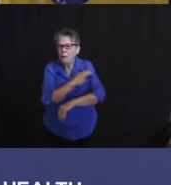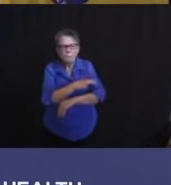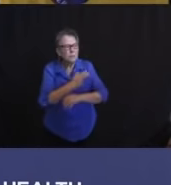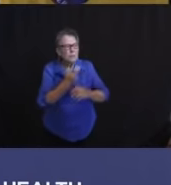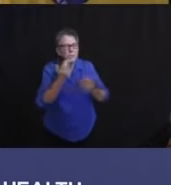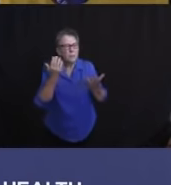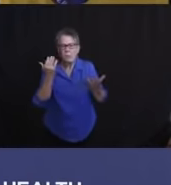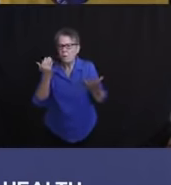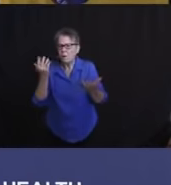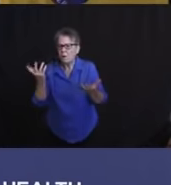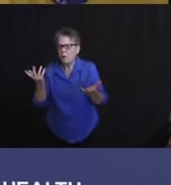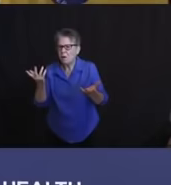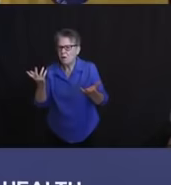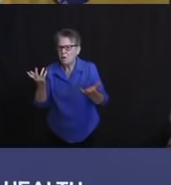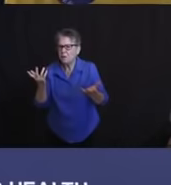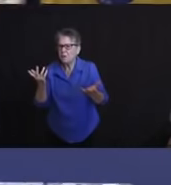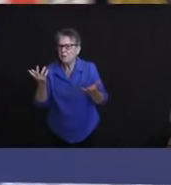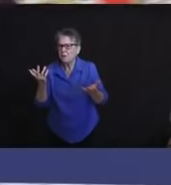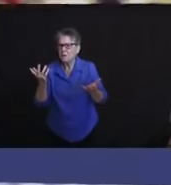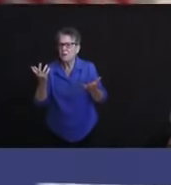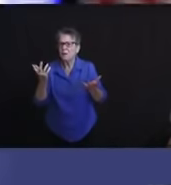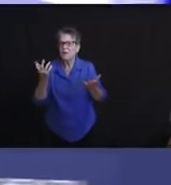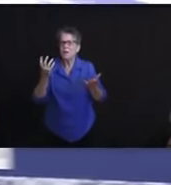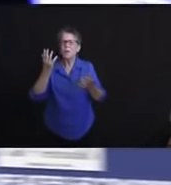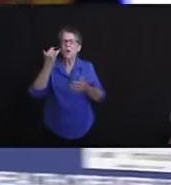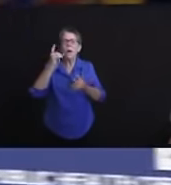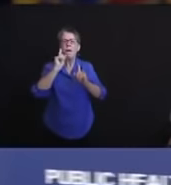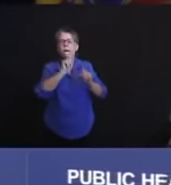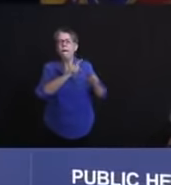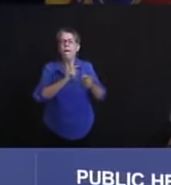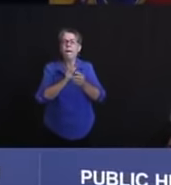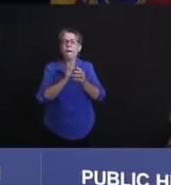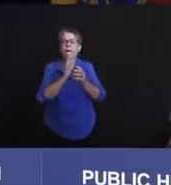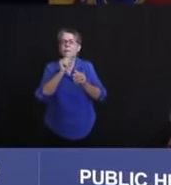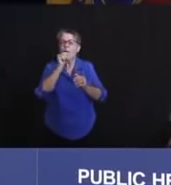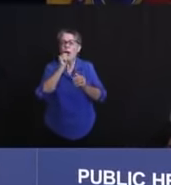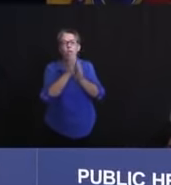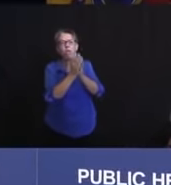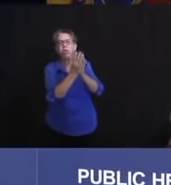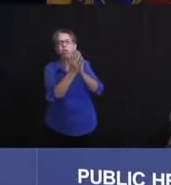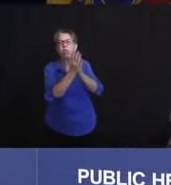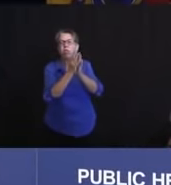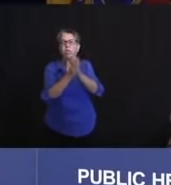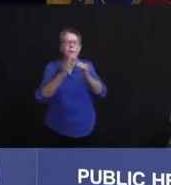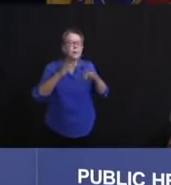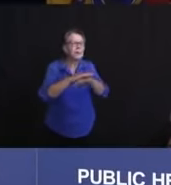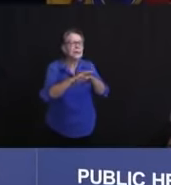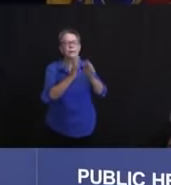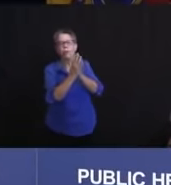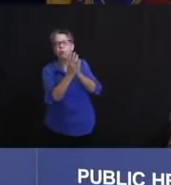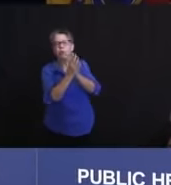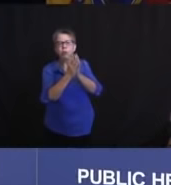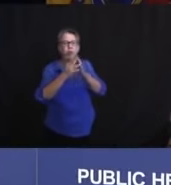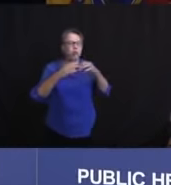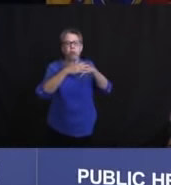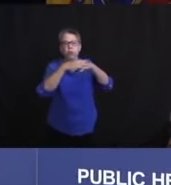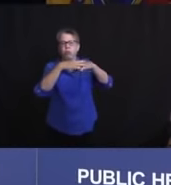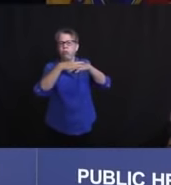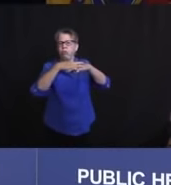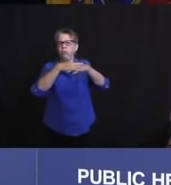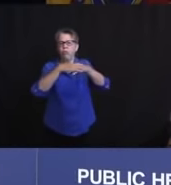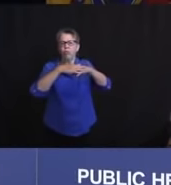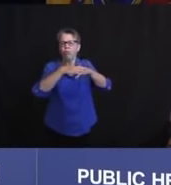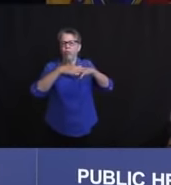bar or crowded restaurant indoors? Well, the risk for developing severe illness, as Governor, you mentioned,